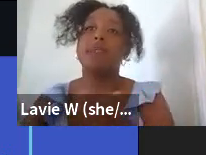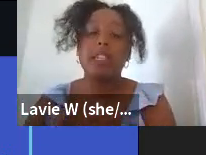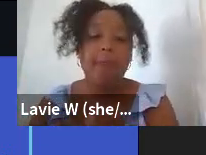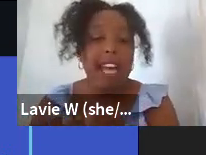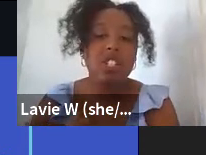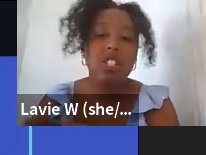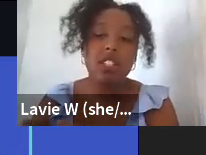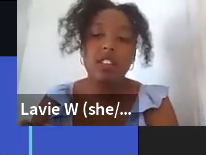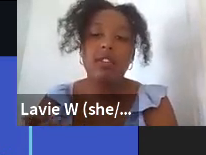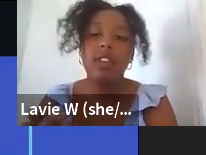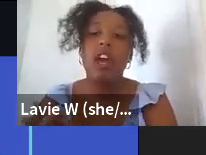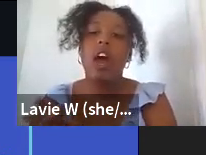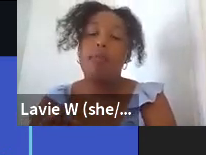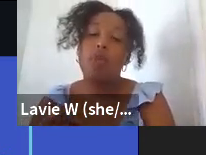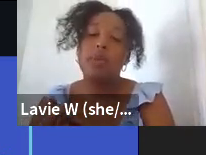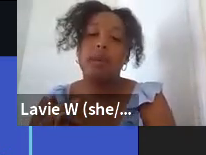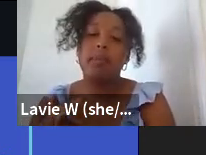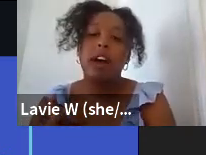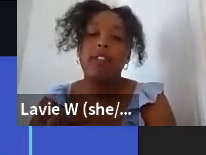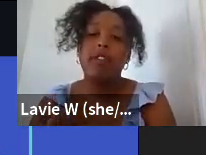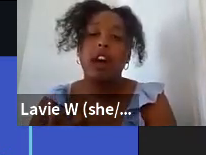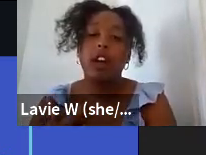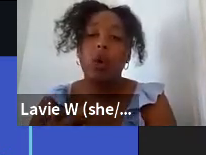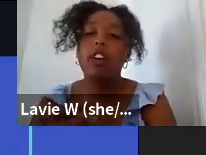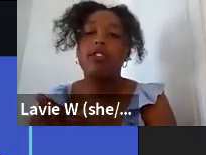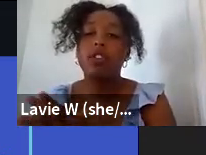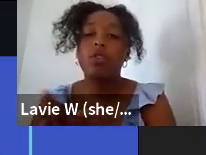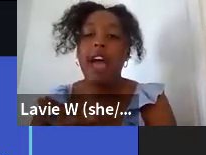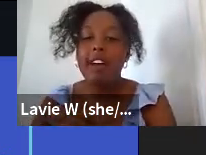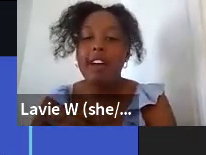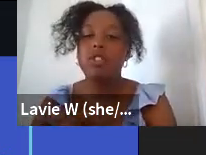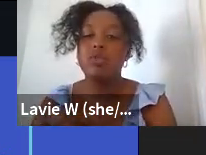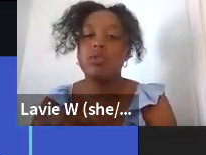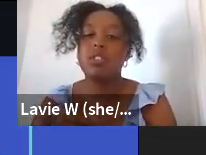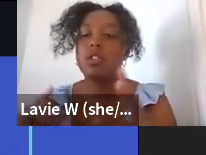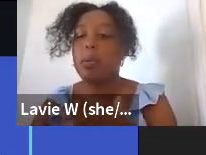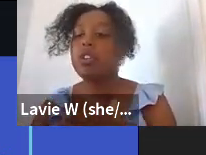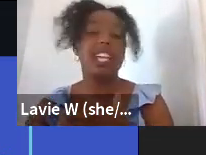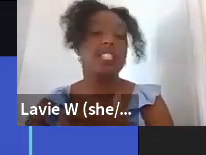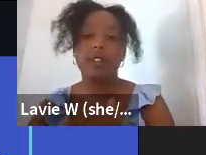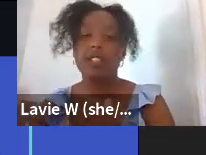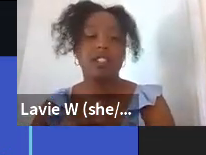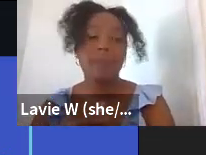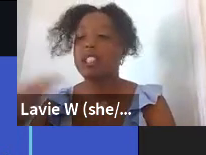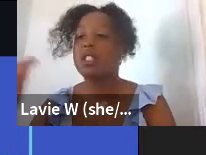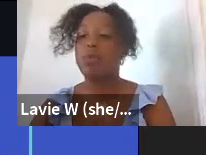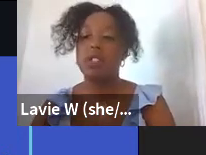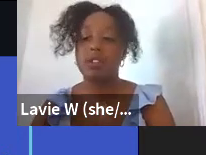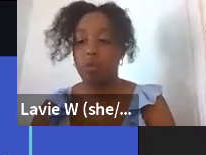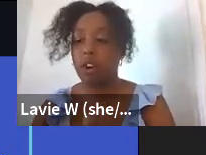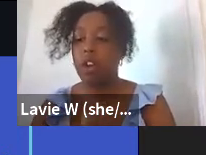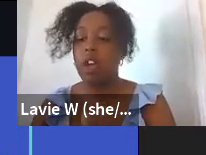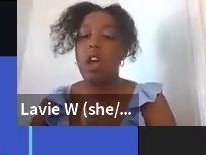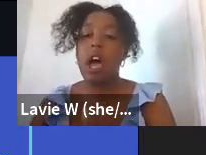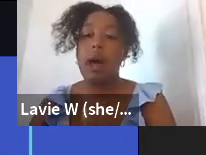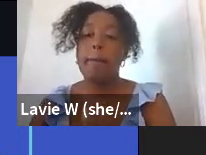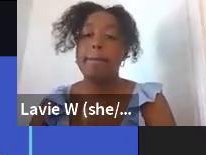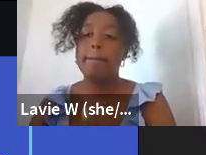have to be imaginative opens up quite a few avenues to push anti-racism, anti-oppressive